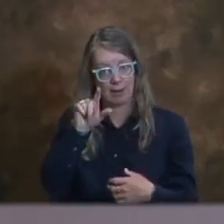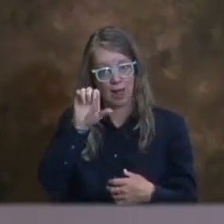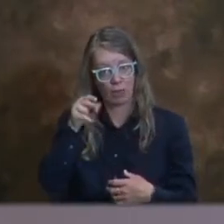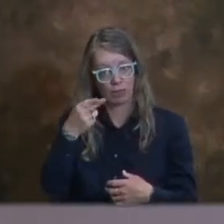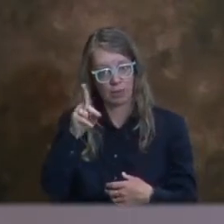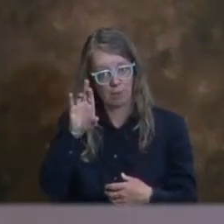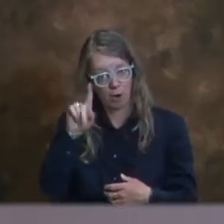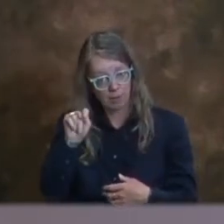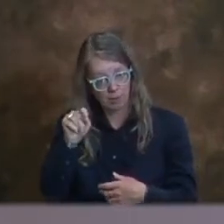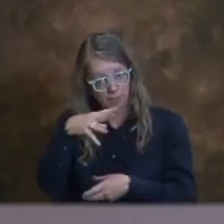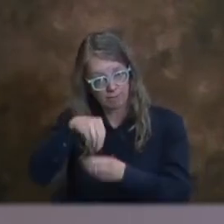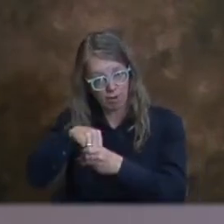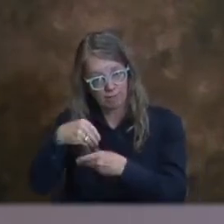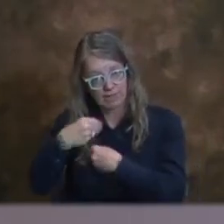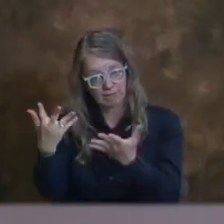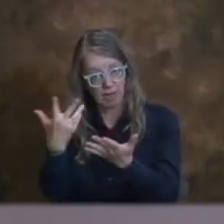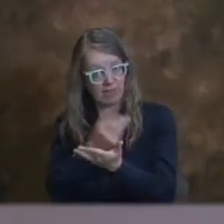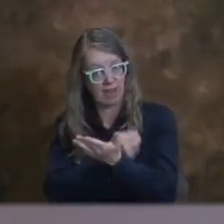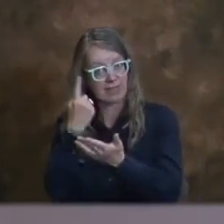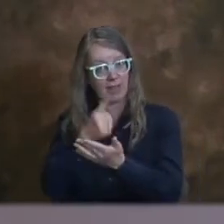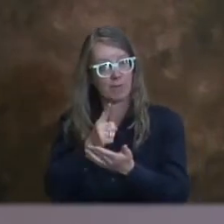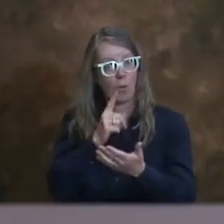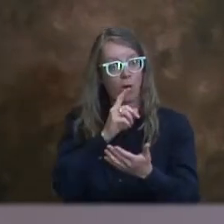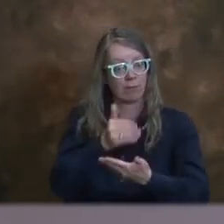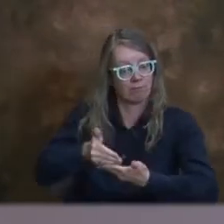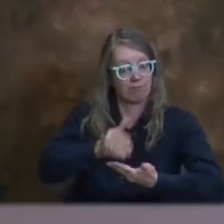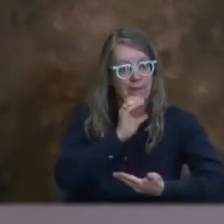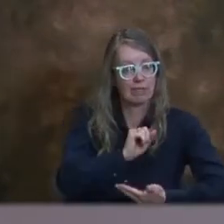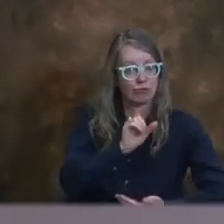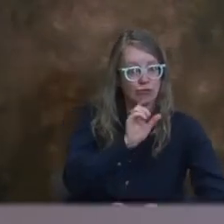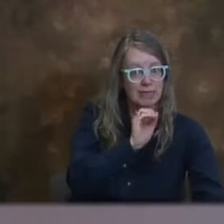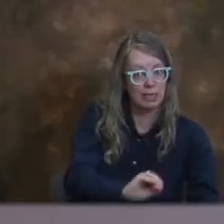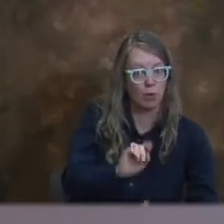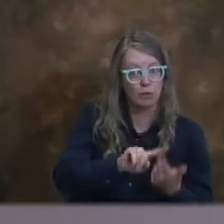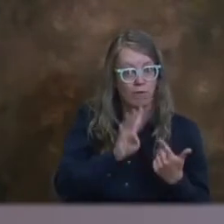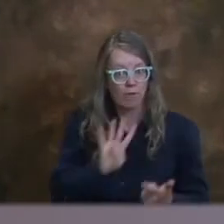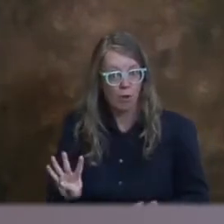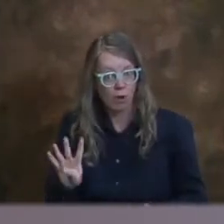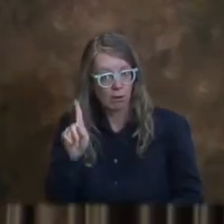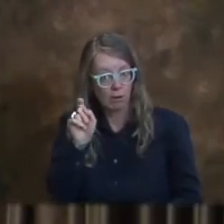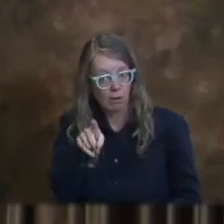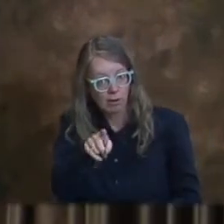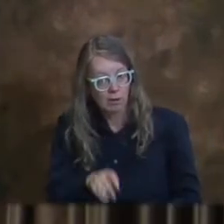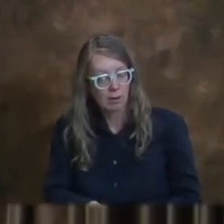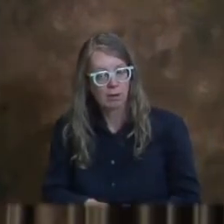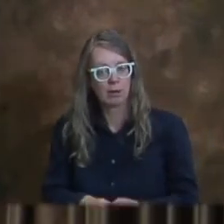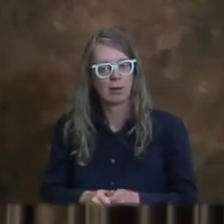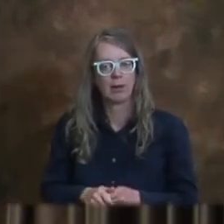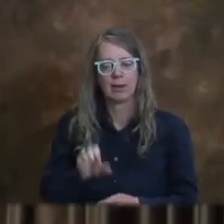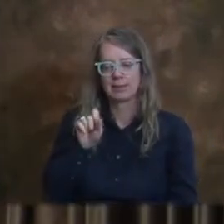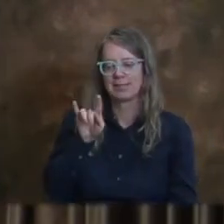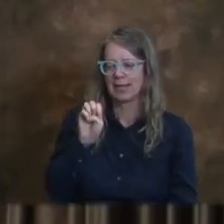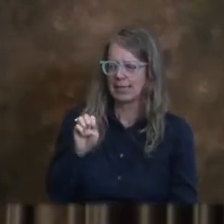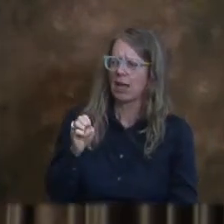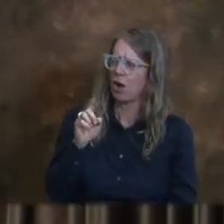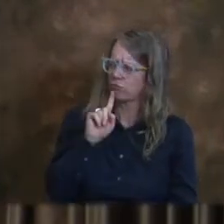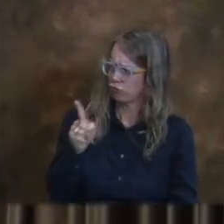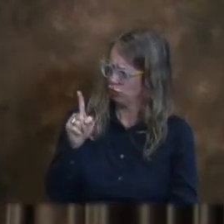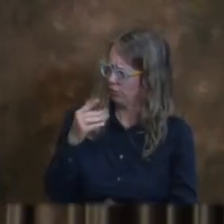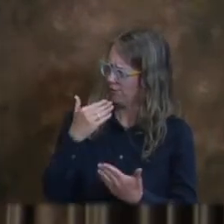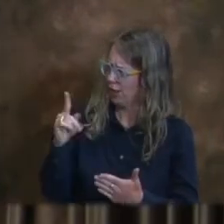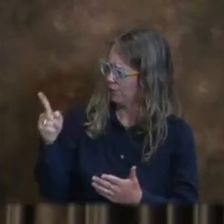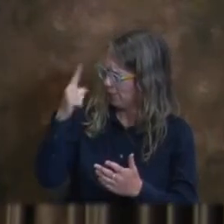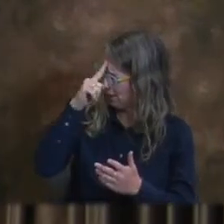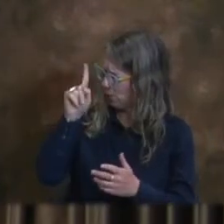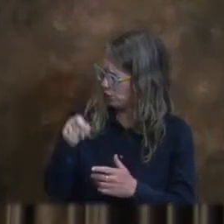of the general plan for when that does come? Sure, thanks for that question, because as we were anticipating